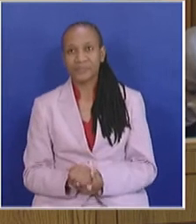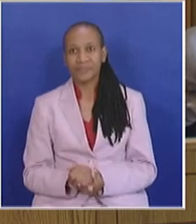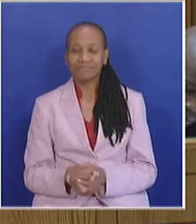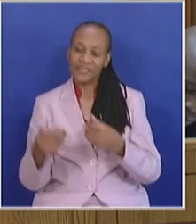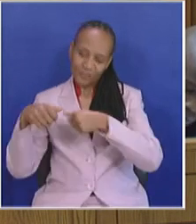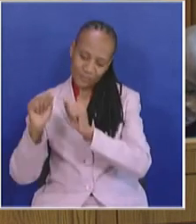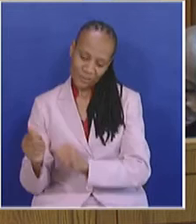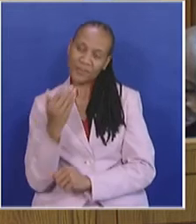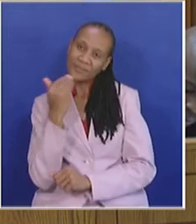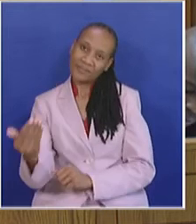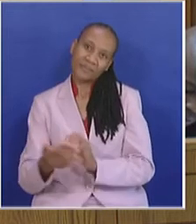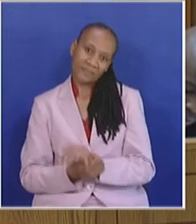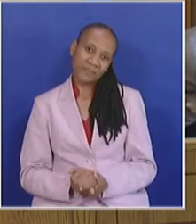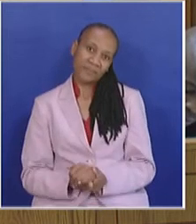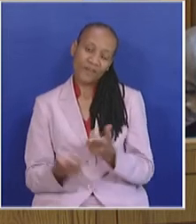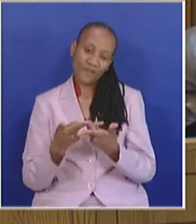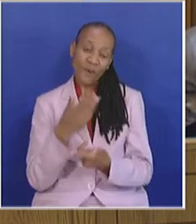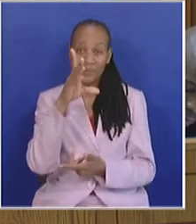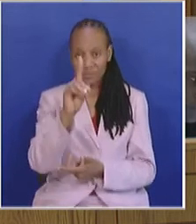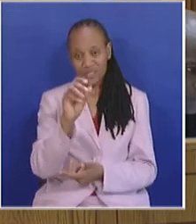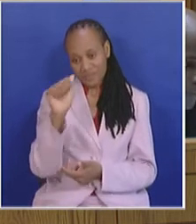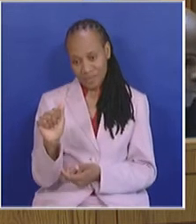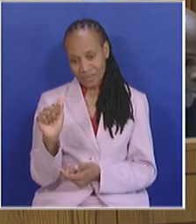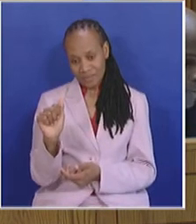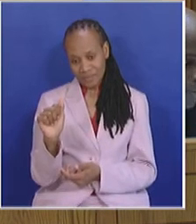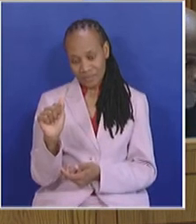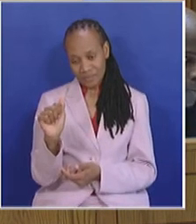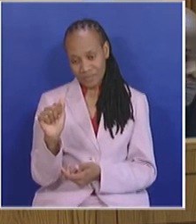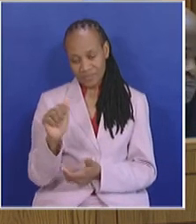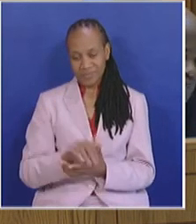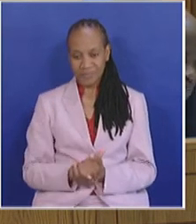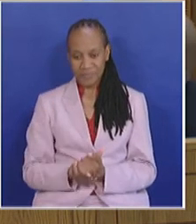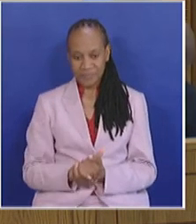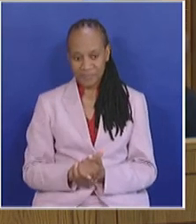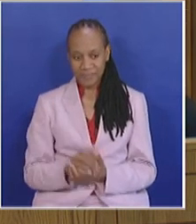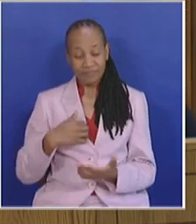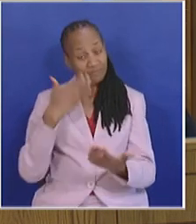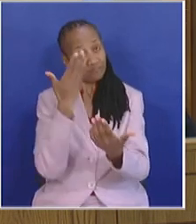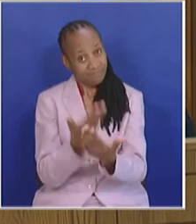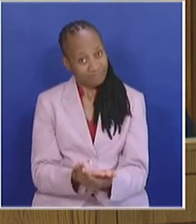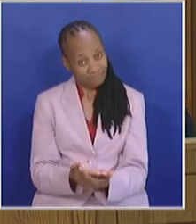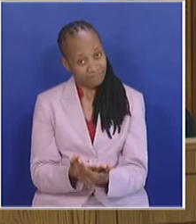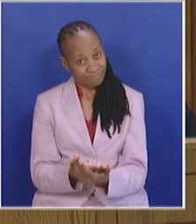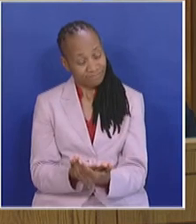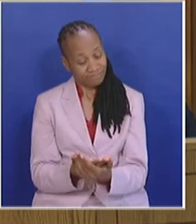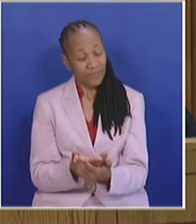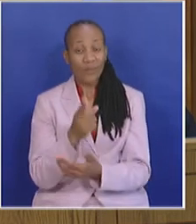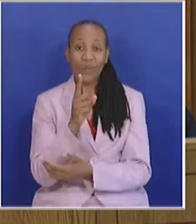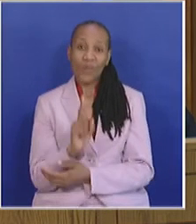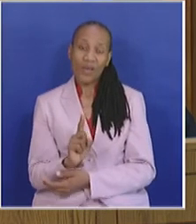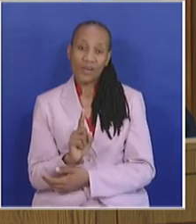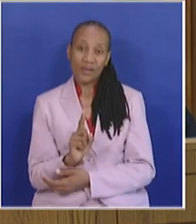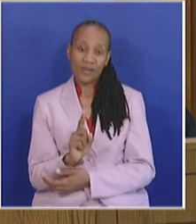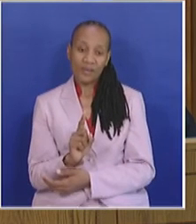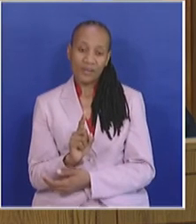Thank you, Chairperson. On behalf of the Democratic Alliance, I hereby move the following motion without notice